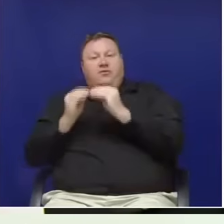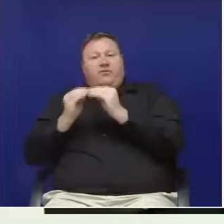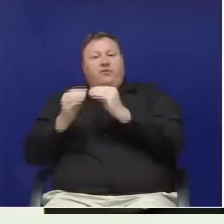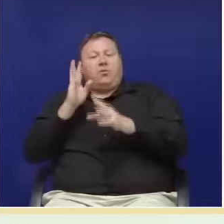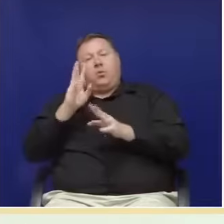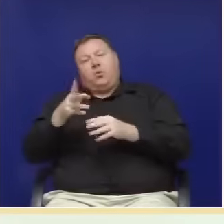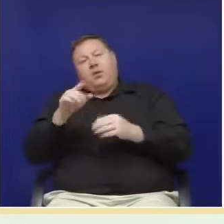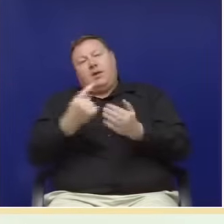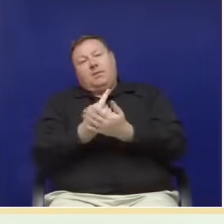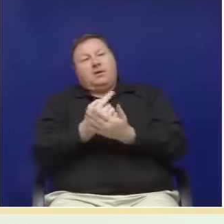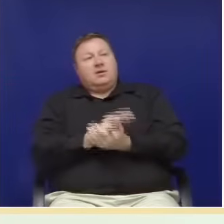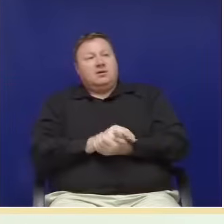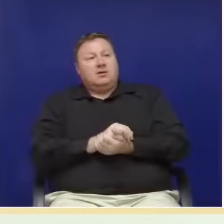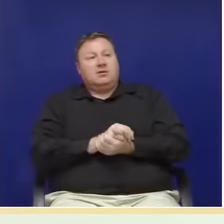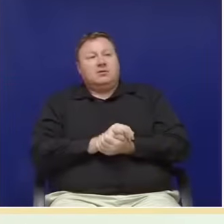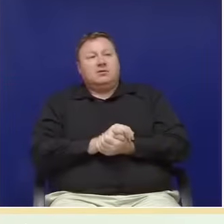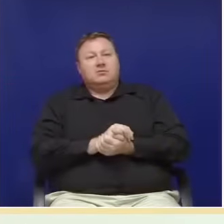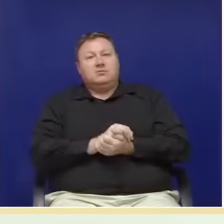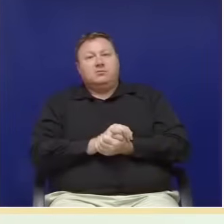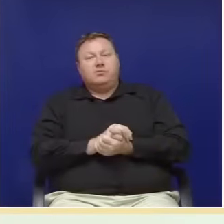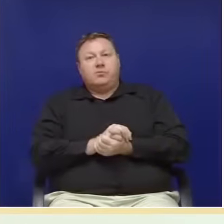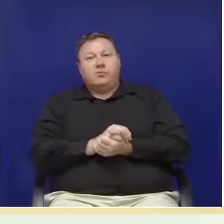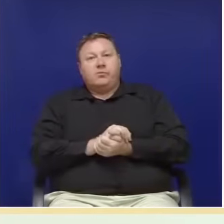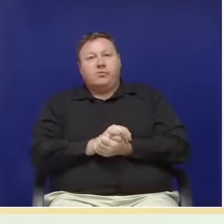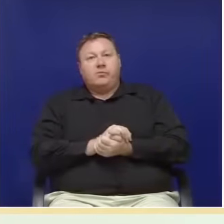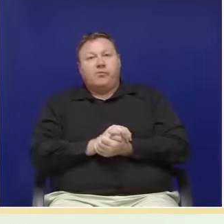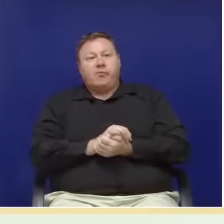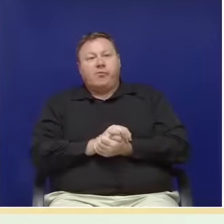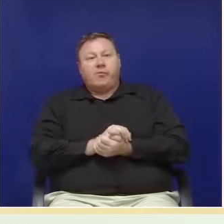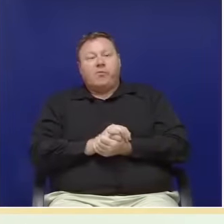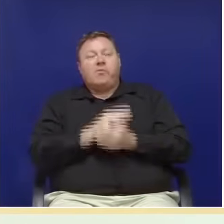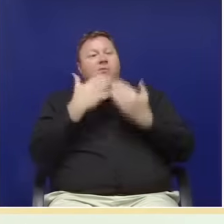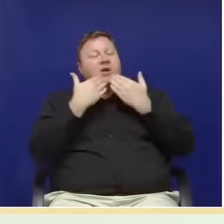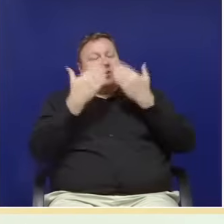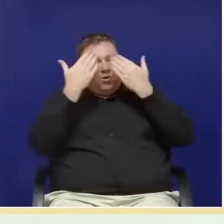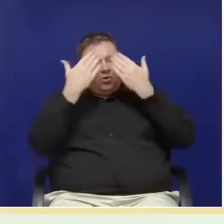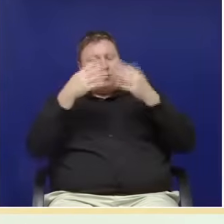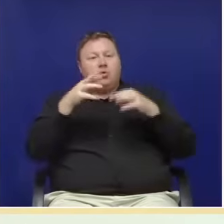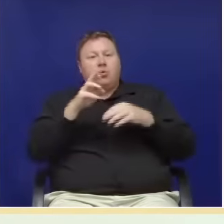much. Thank you. Honourable Roos.